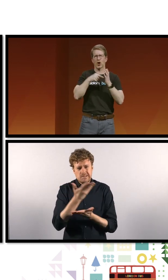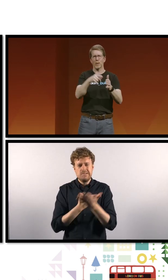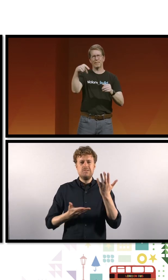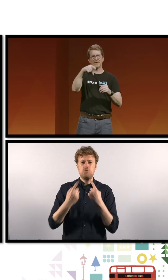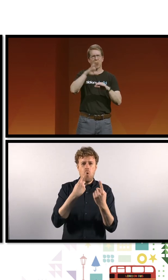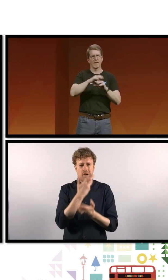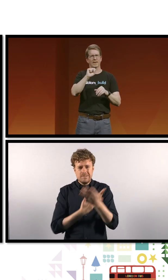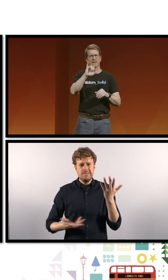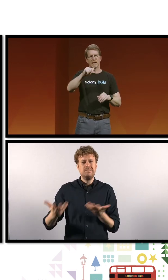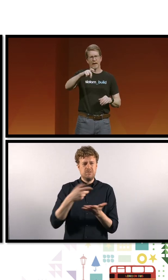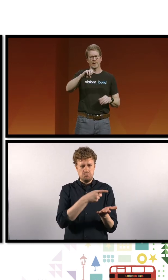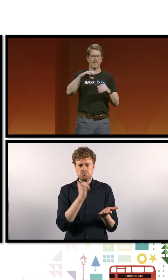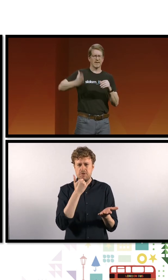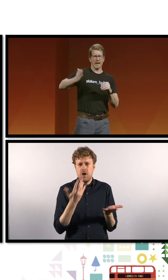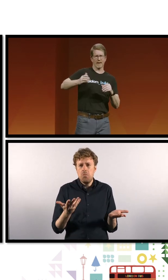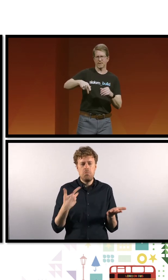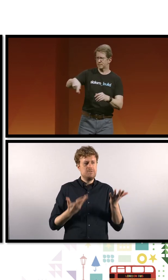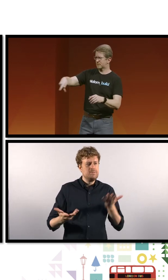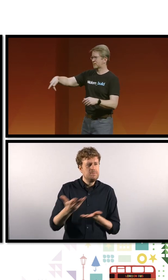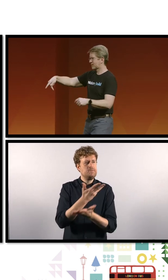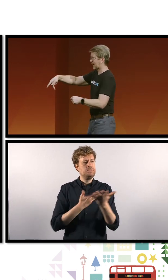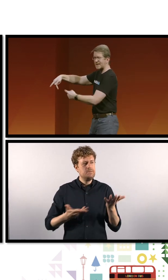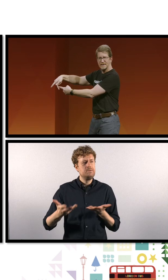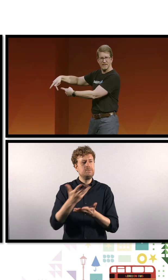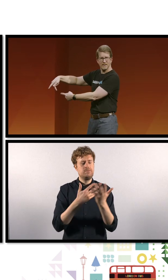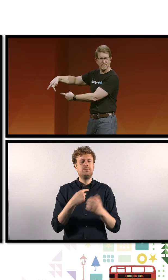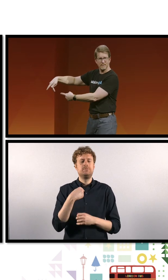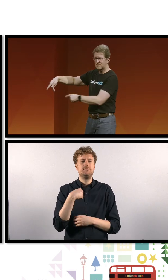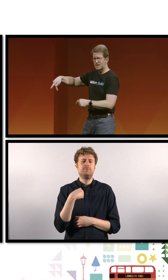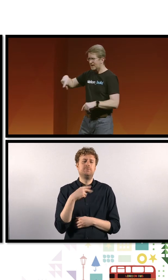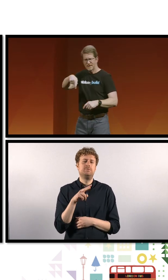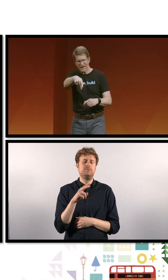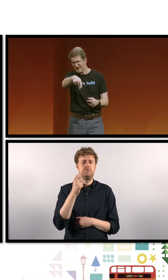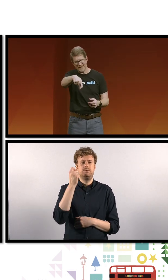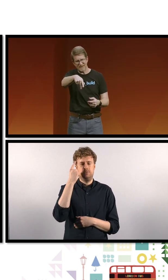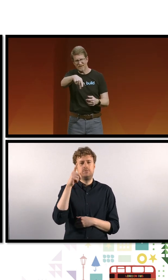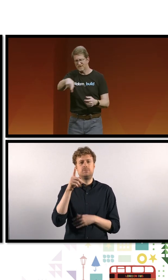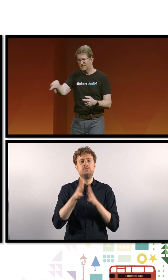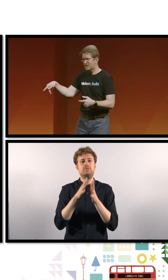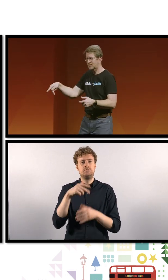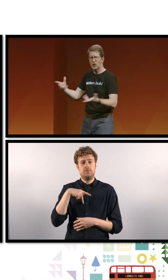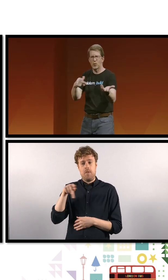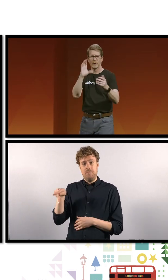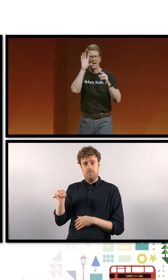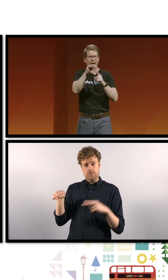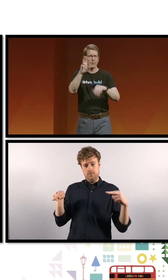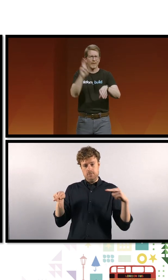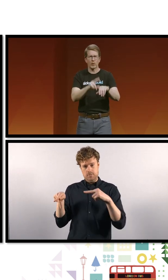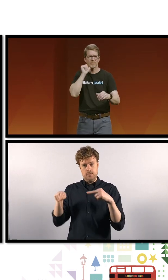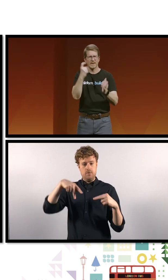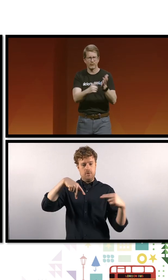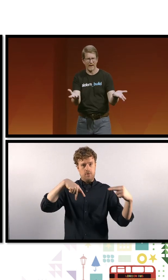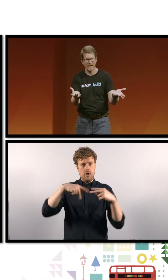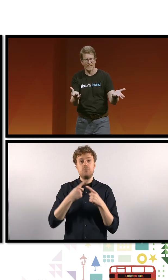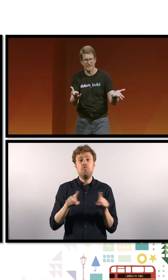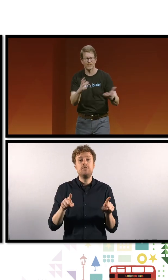thought, oh, right, the images that it's using is showing the P from the